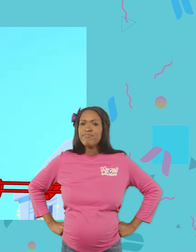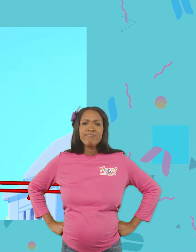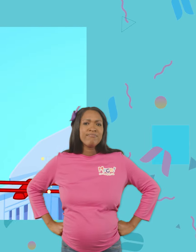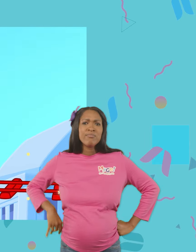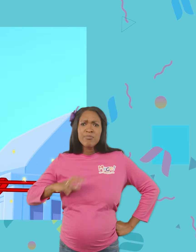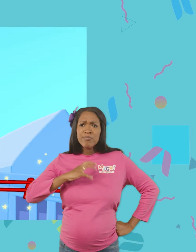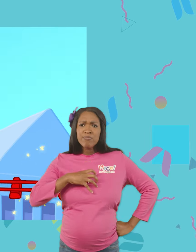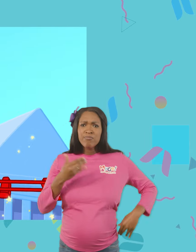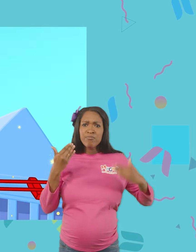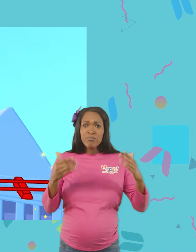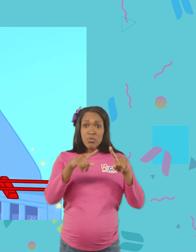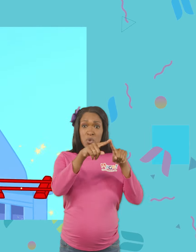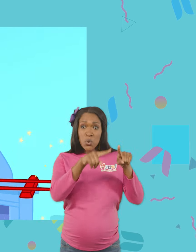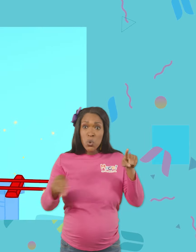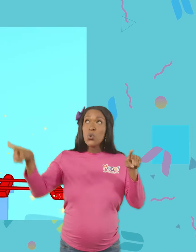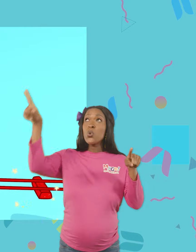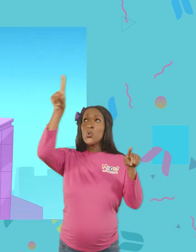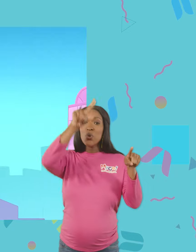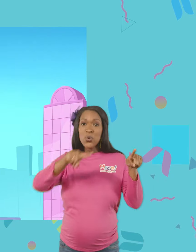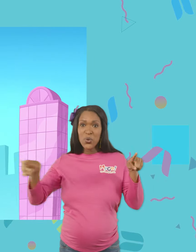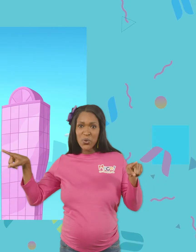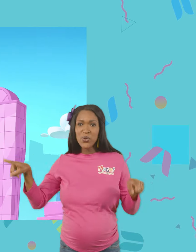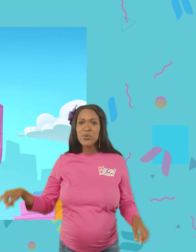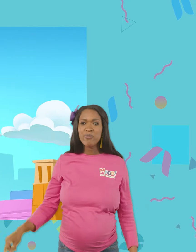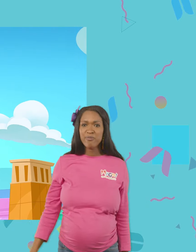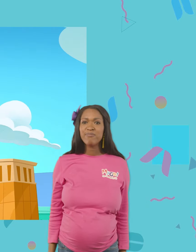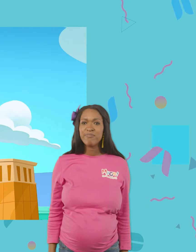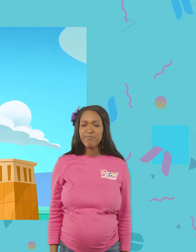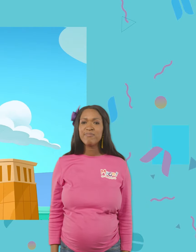Morphle, morph the train tracks into a looping!